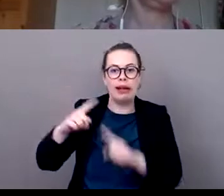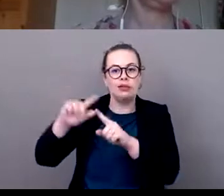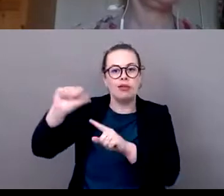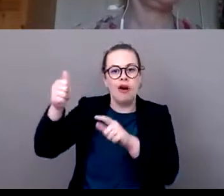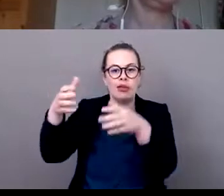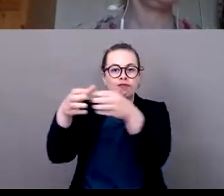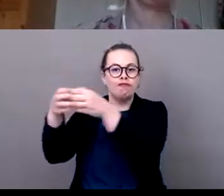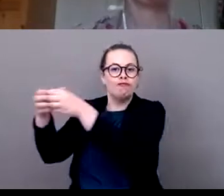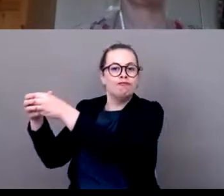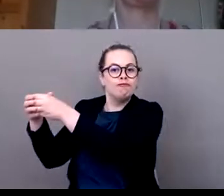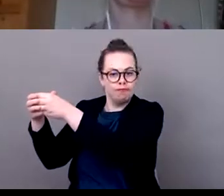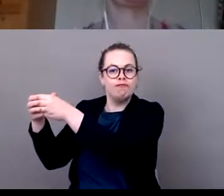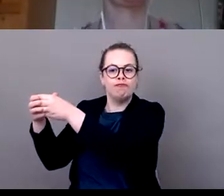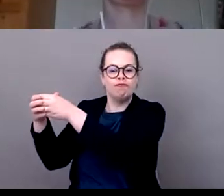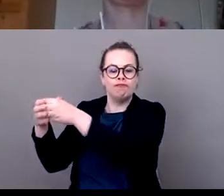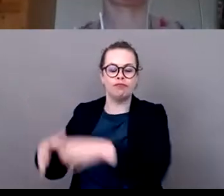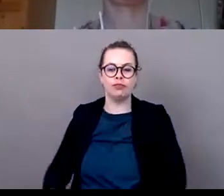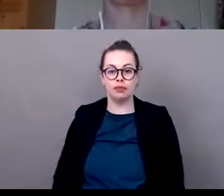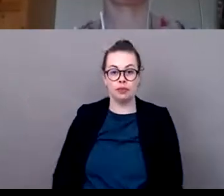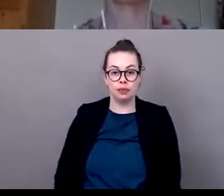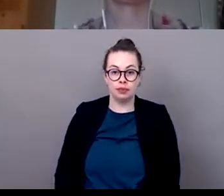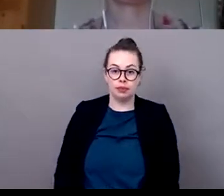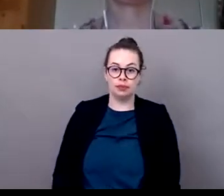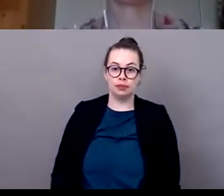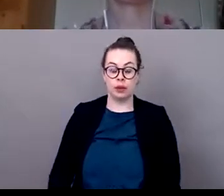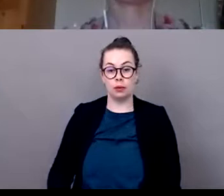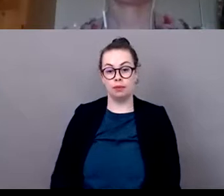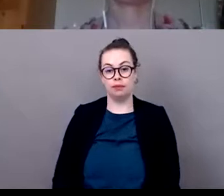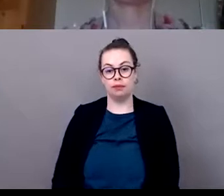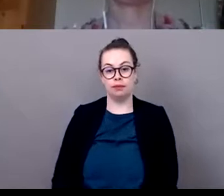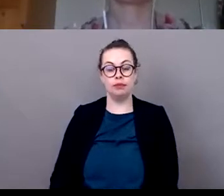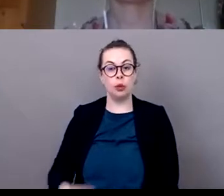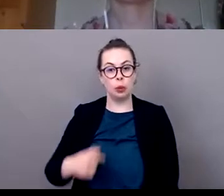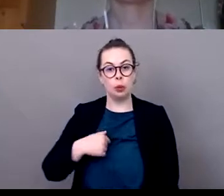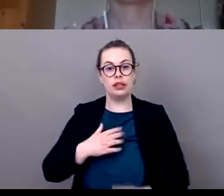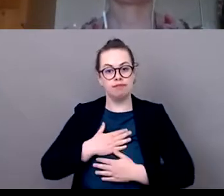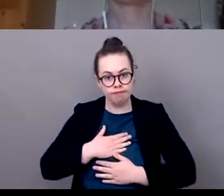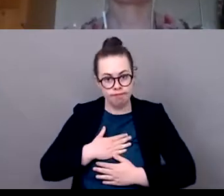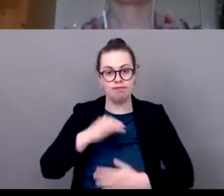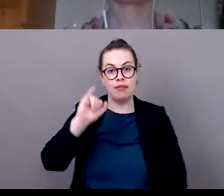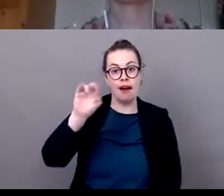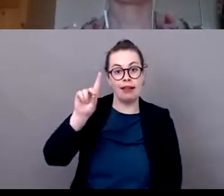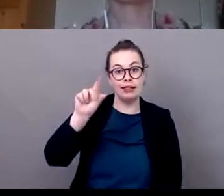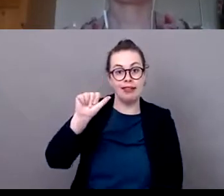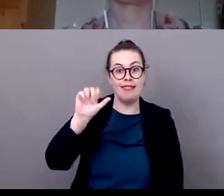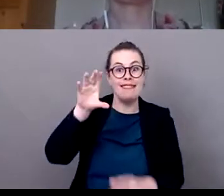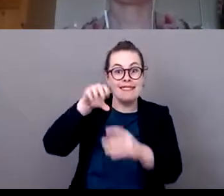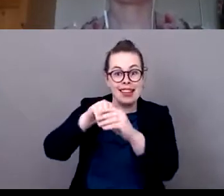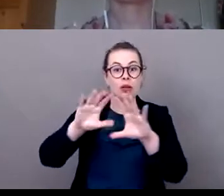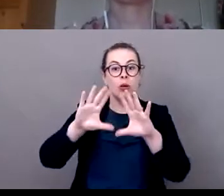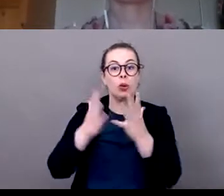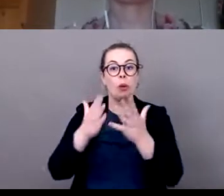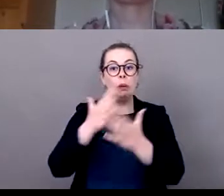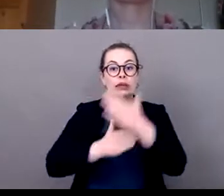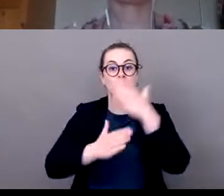de l'ONU et nous avons hâte aussi de parler du rôle de la direction de IDA pendant le